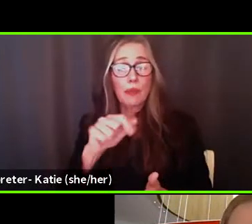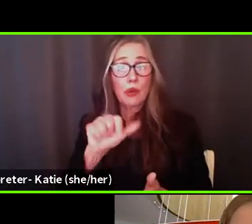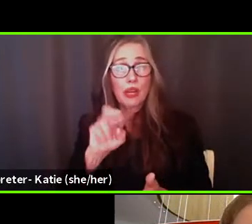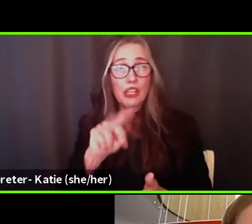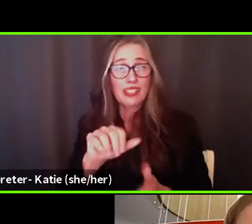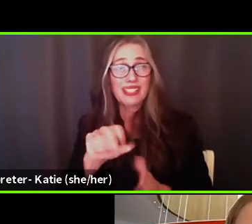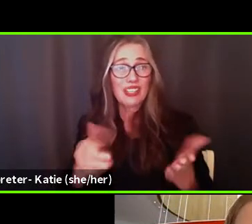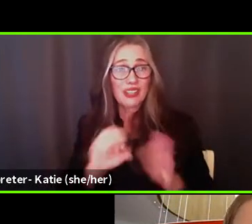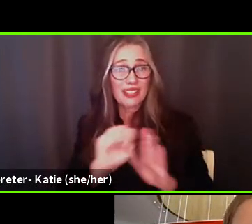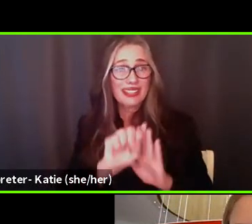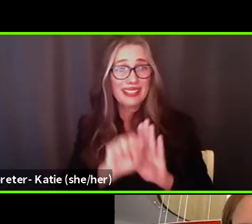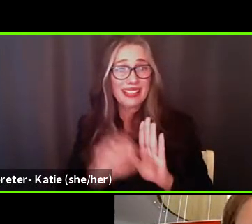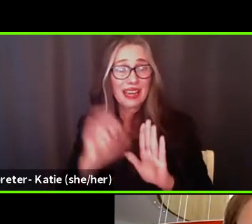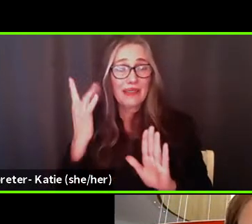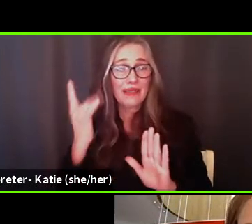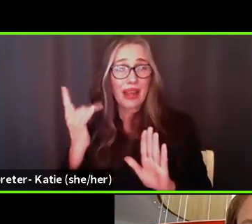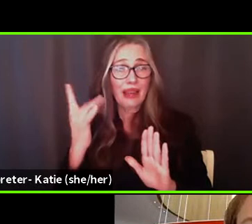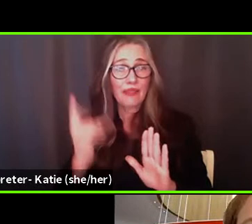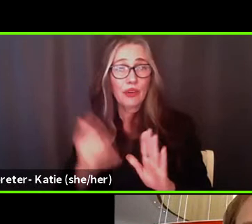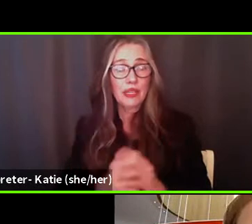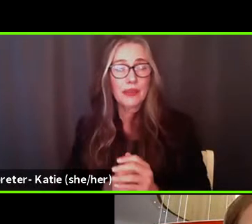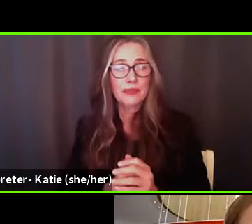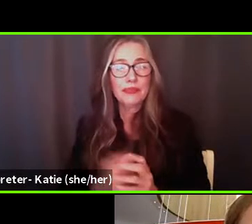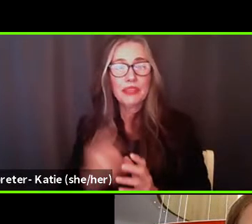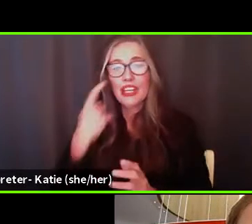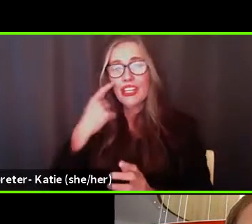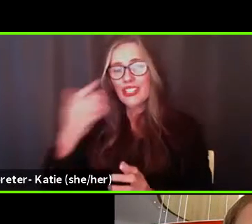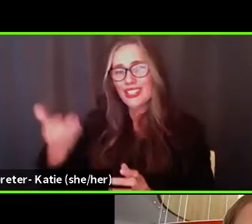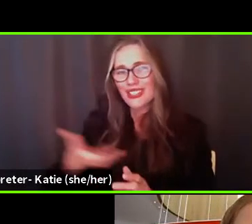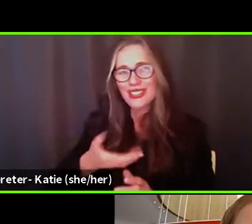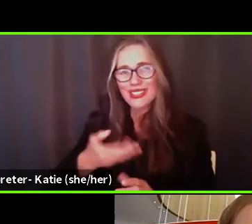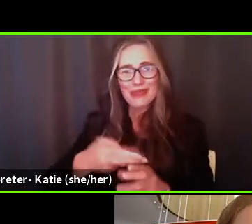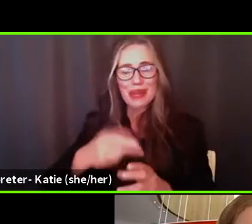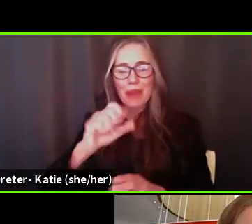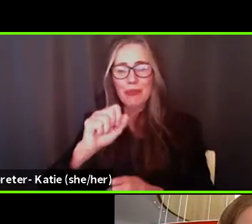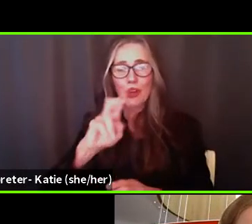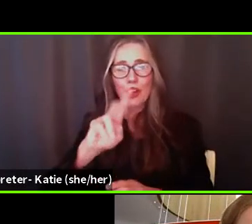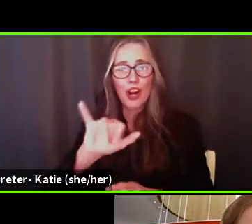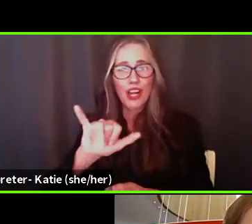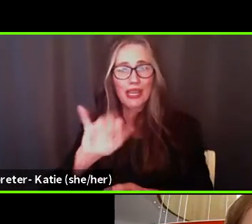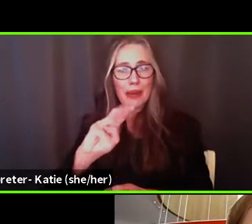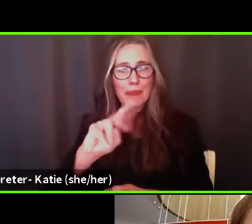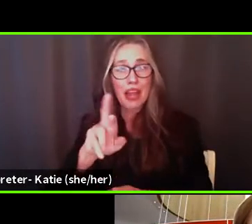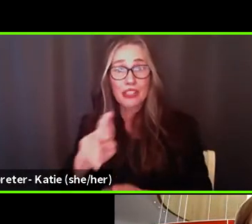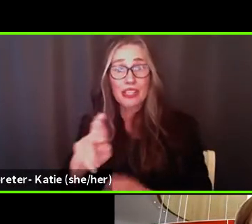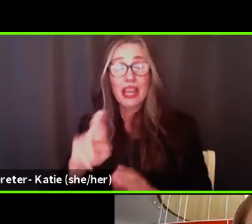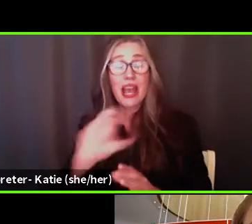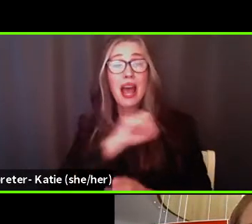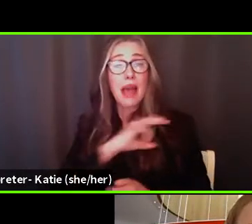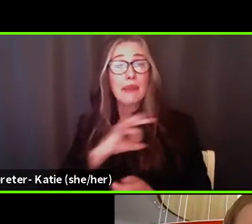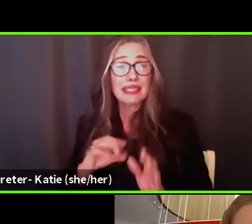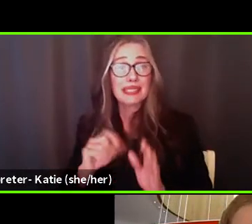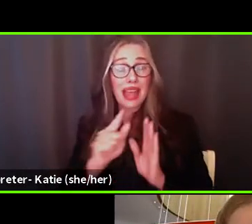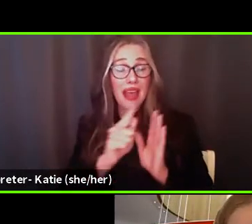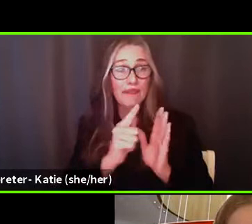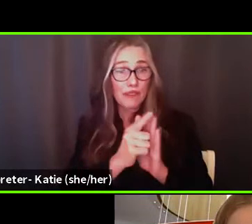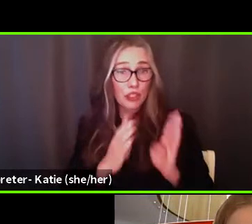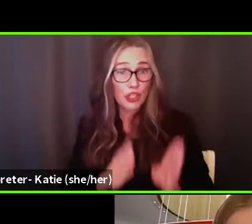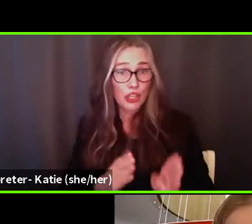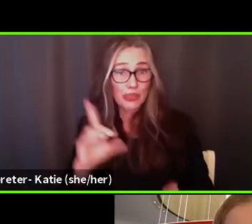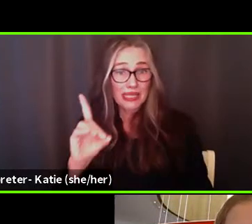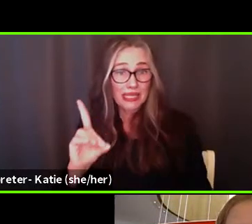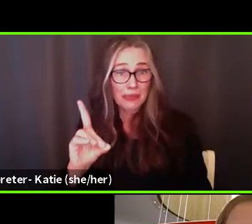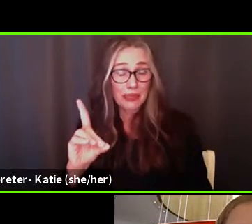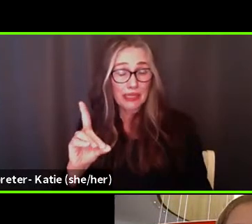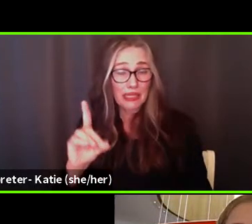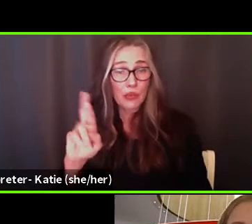as sue just just introduced my name is carly meyers and i am a staff attorney with the disability rights education and defense